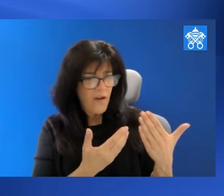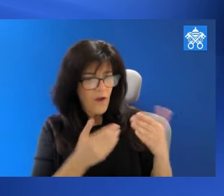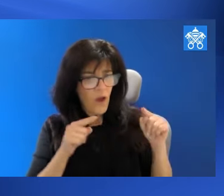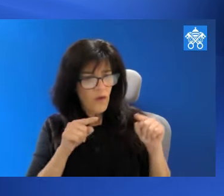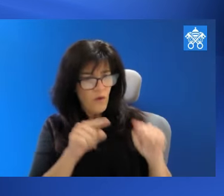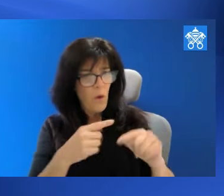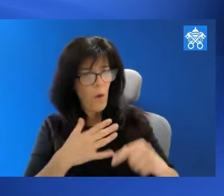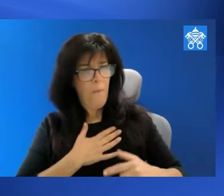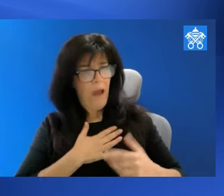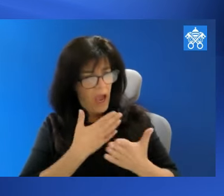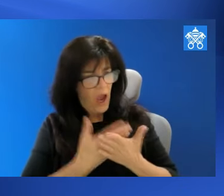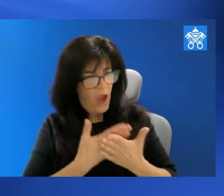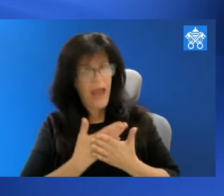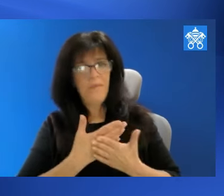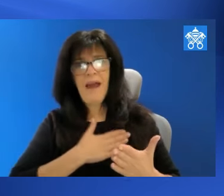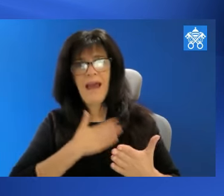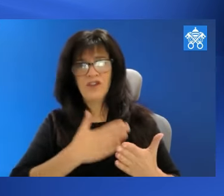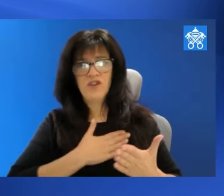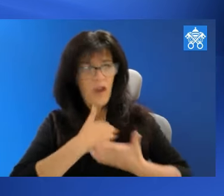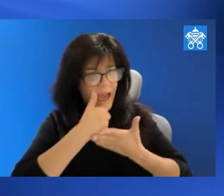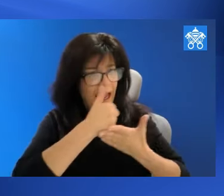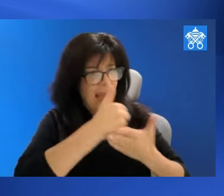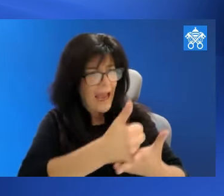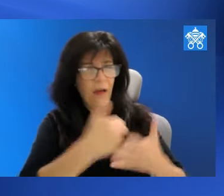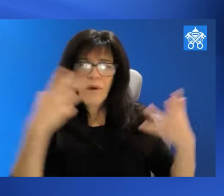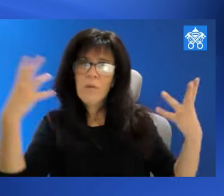beautiful it is to love Jesus?